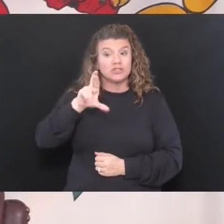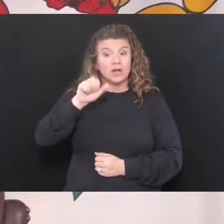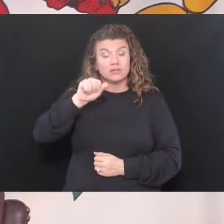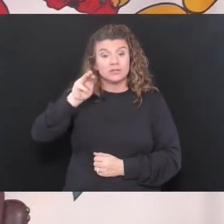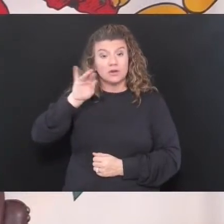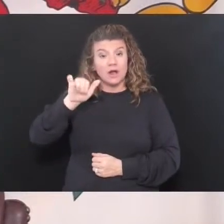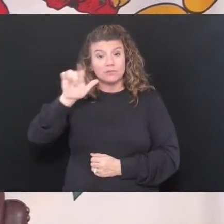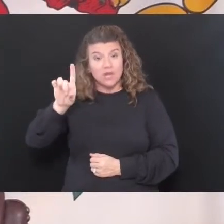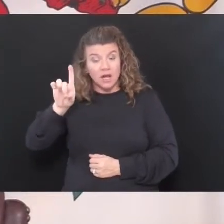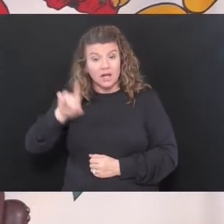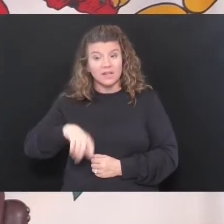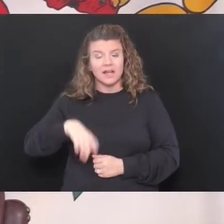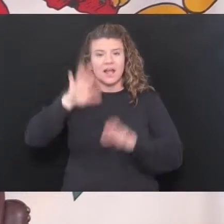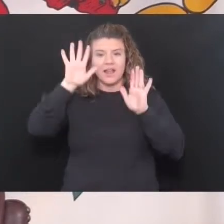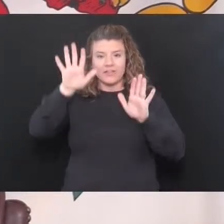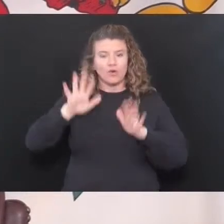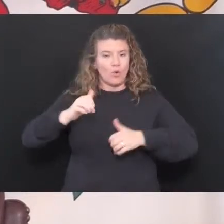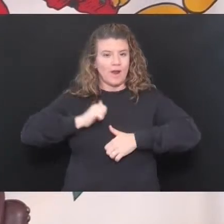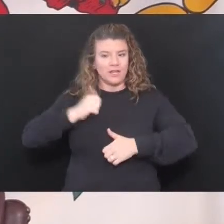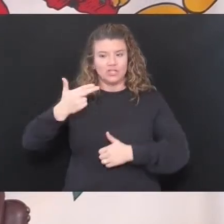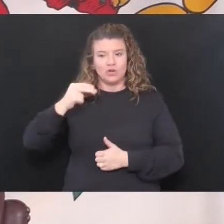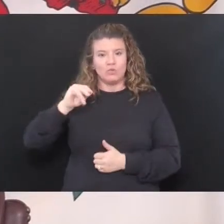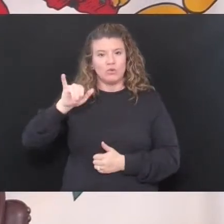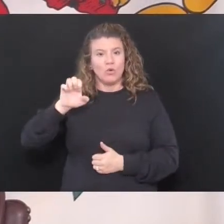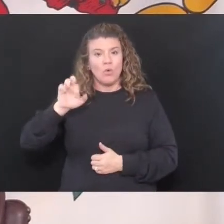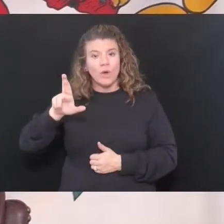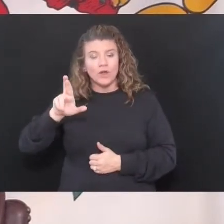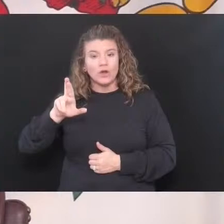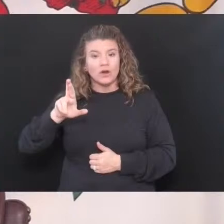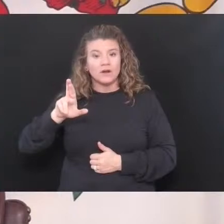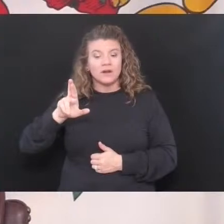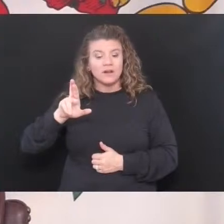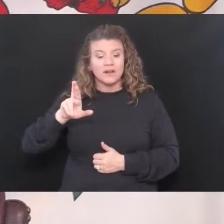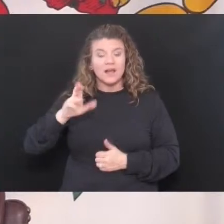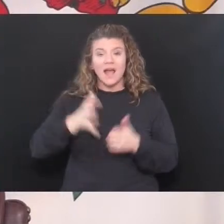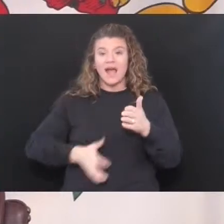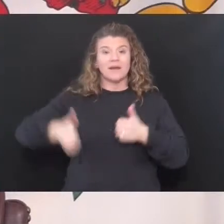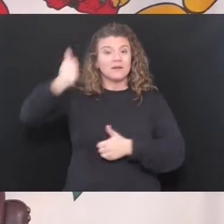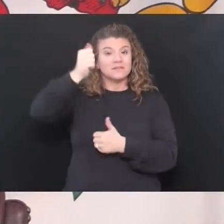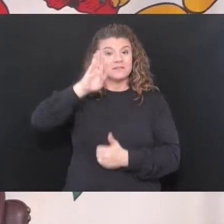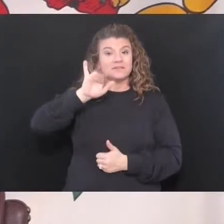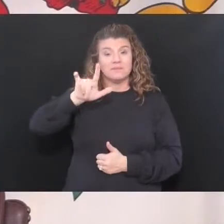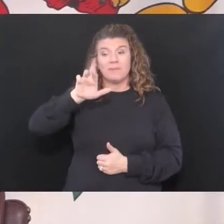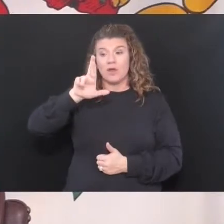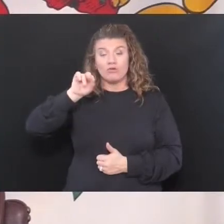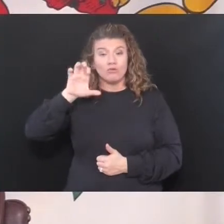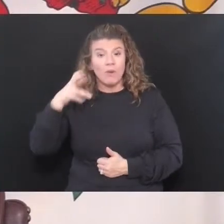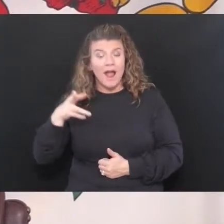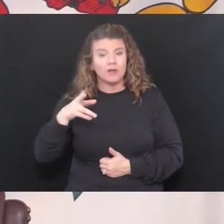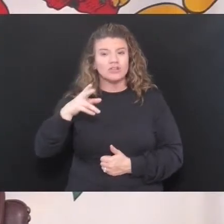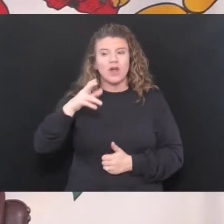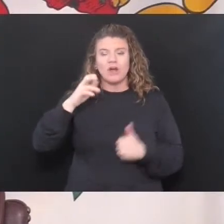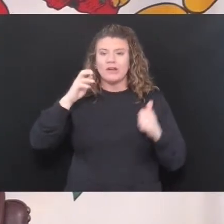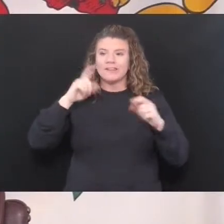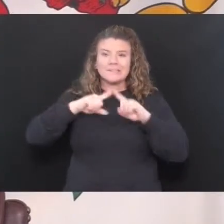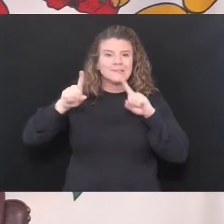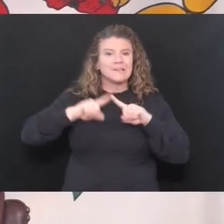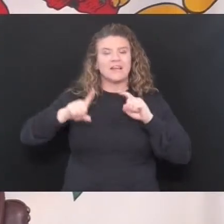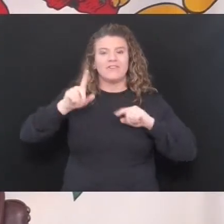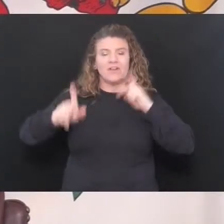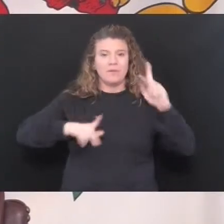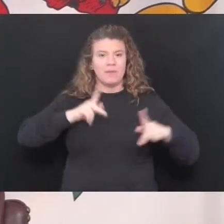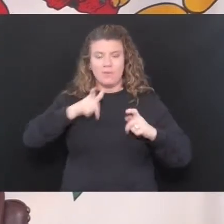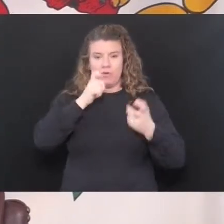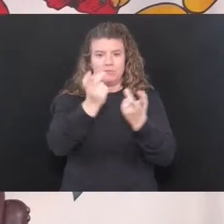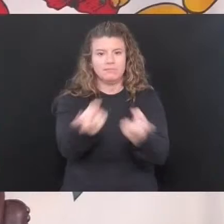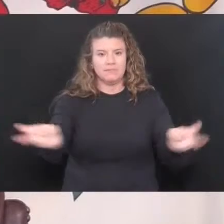Amjad, the great General Hoyer, absolutely Bill Crouch, all the different people that were in front